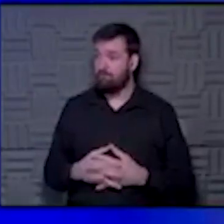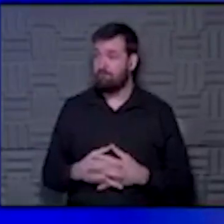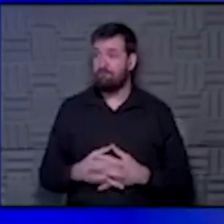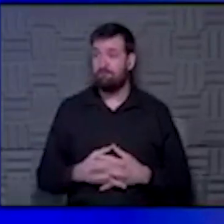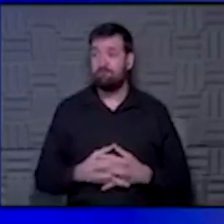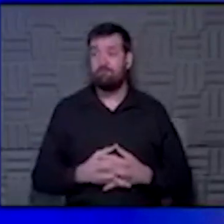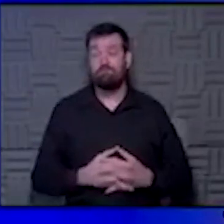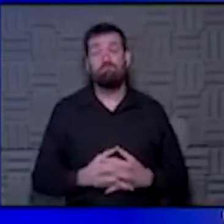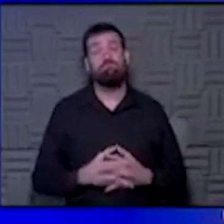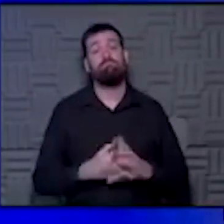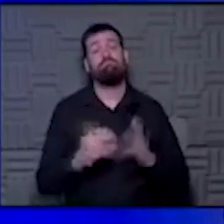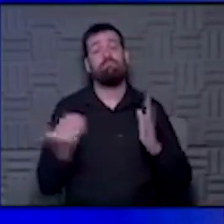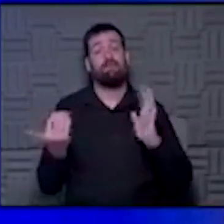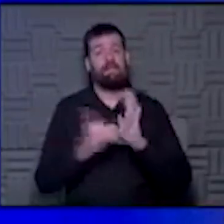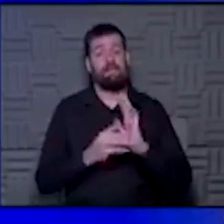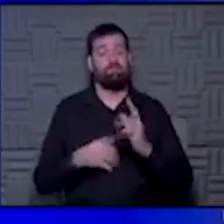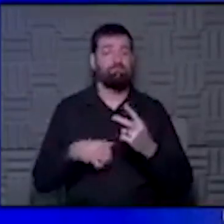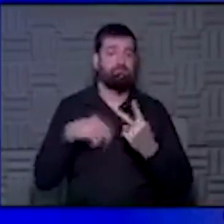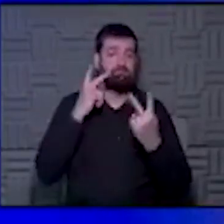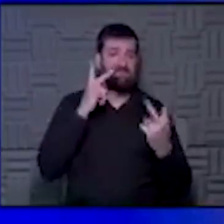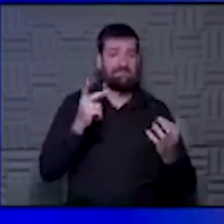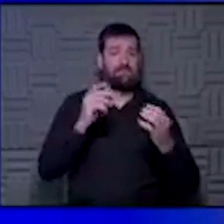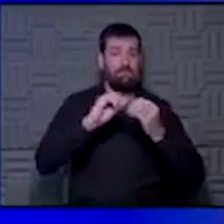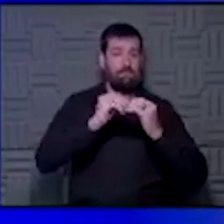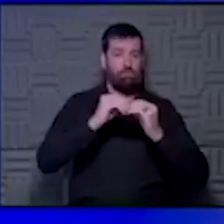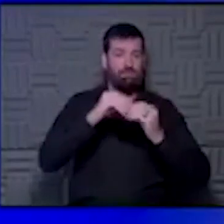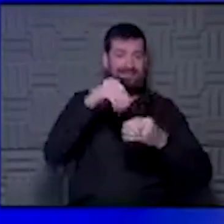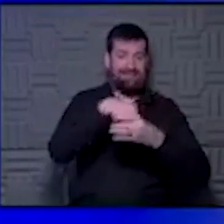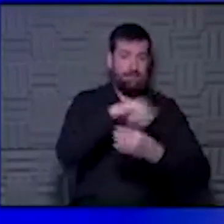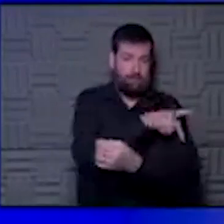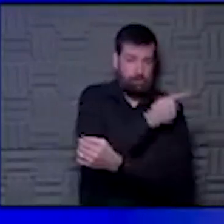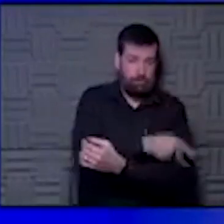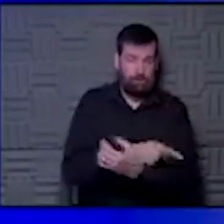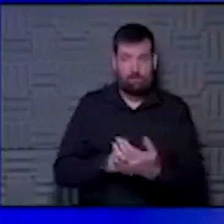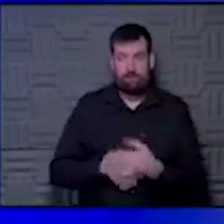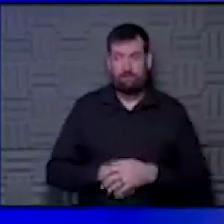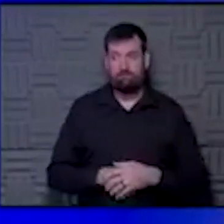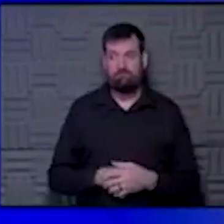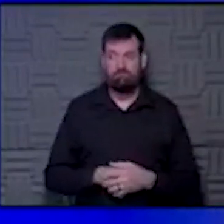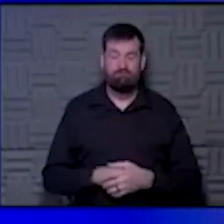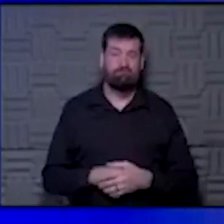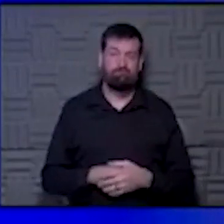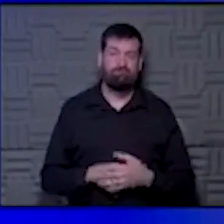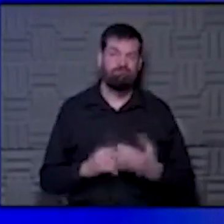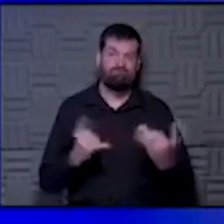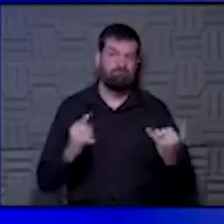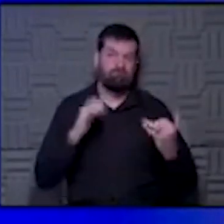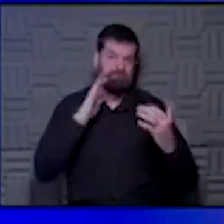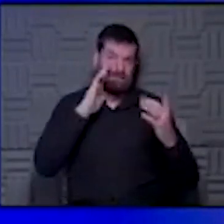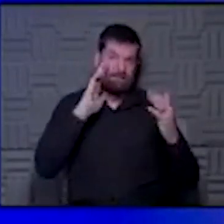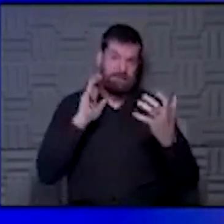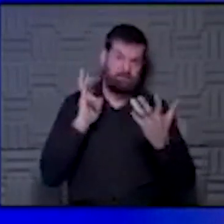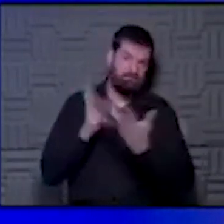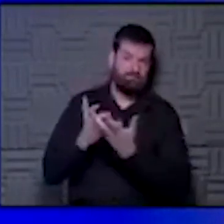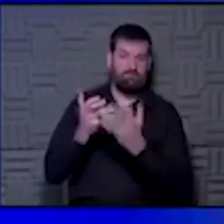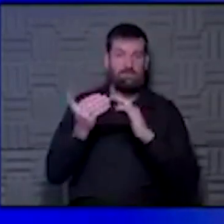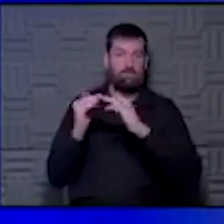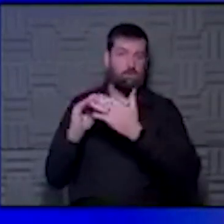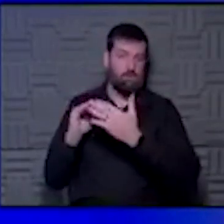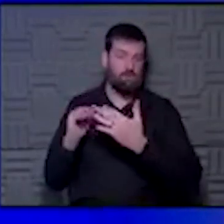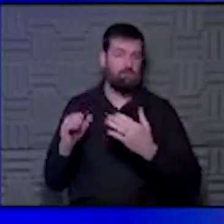Again, with the numbers we're seeing on the inpatient side, this is kind of expected with the number in the community. We start seeing